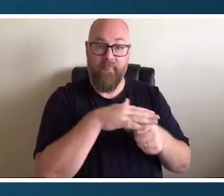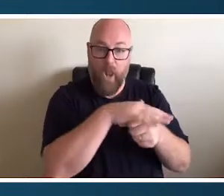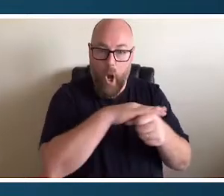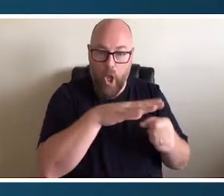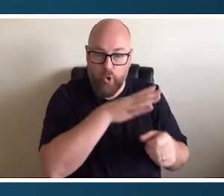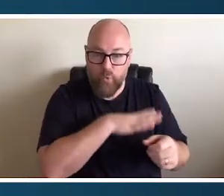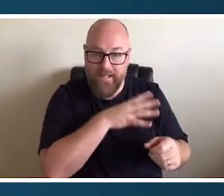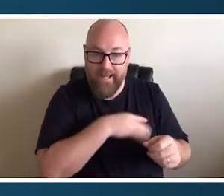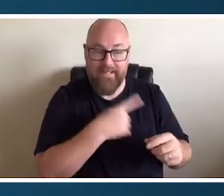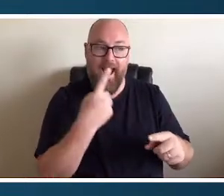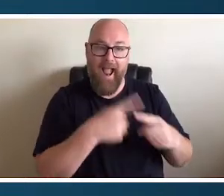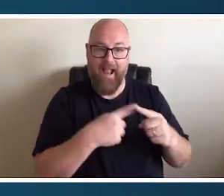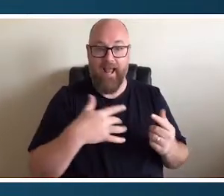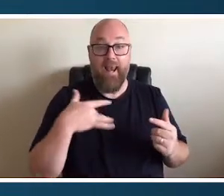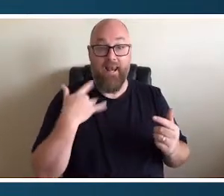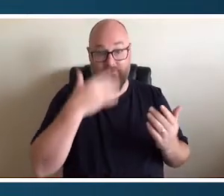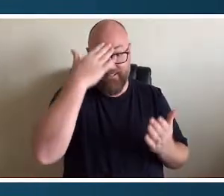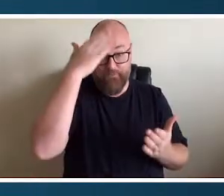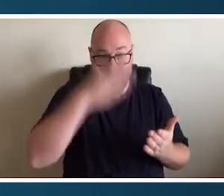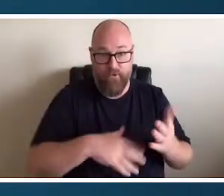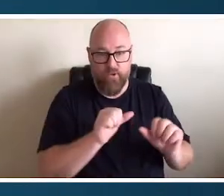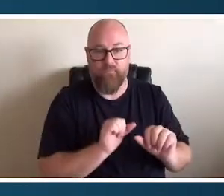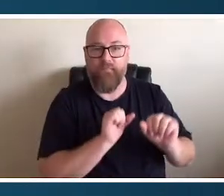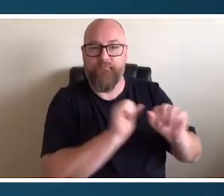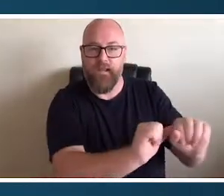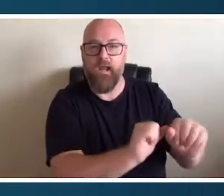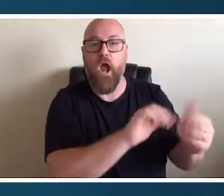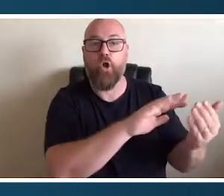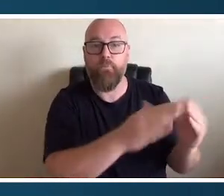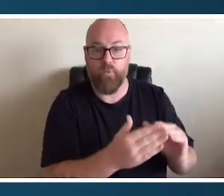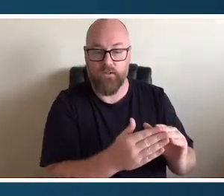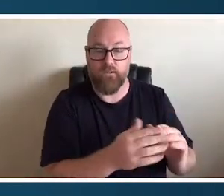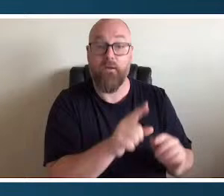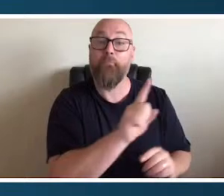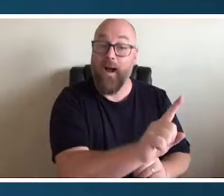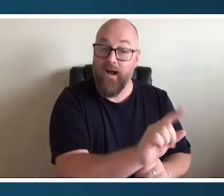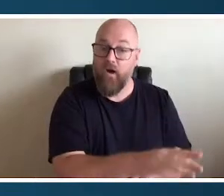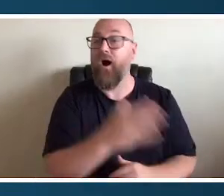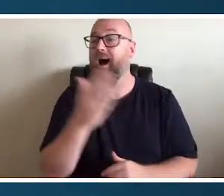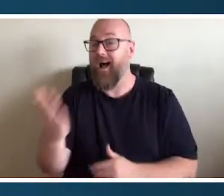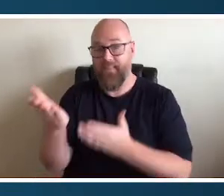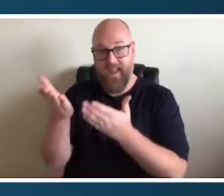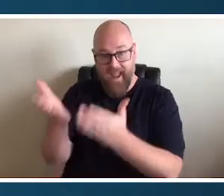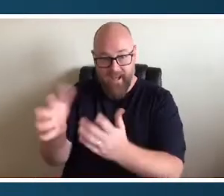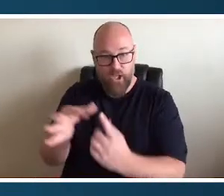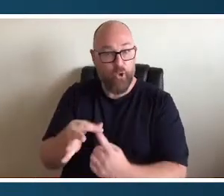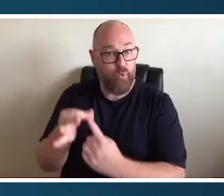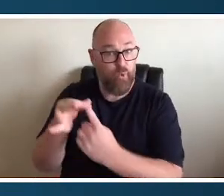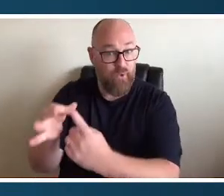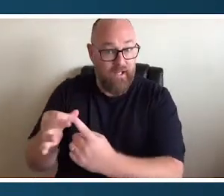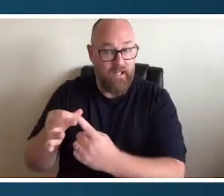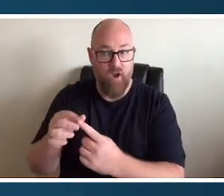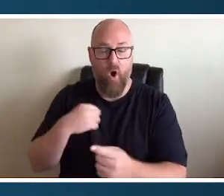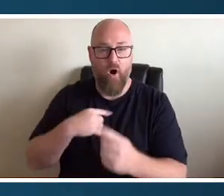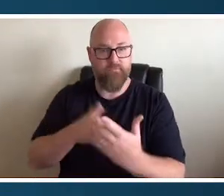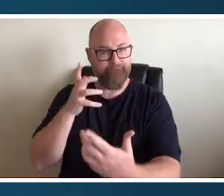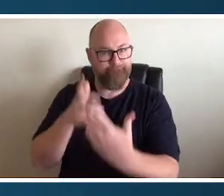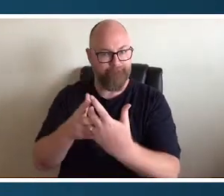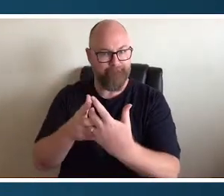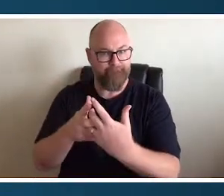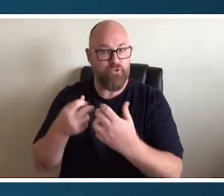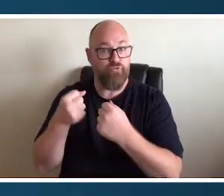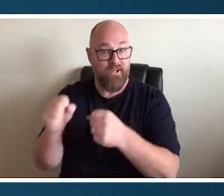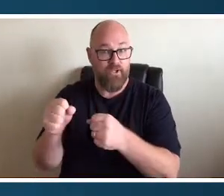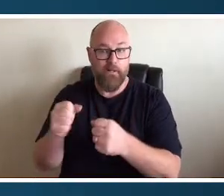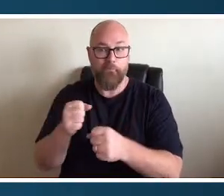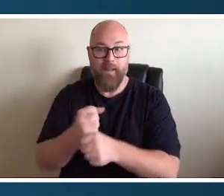experiences of communities. On the other hand, the uniqueness of these tailored strategies makes them challenging